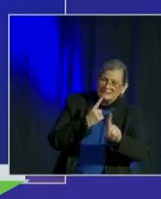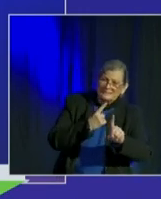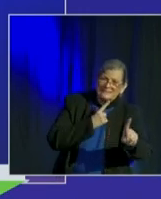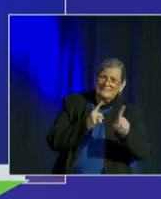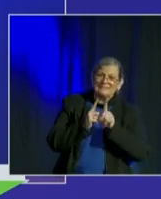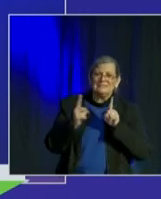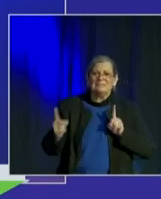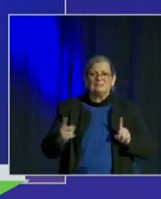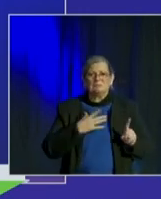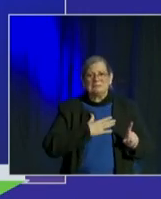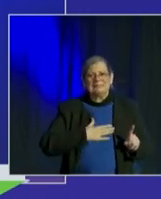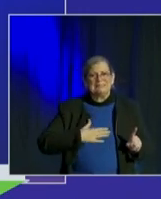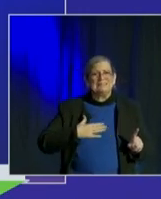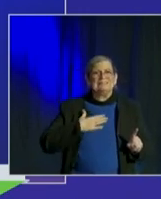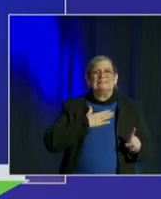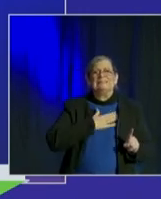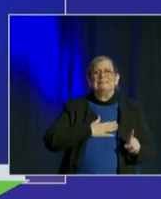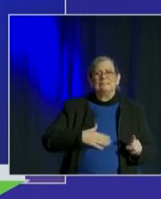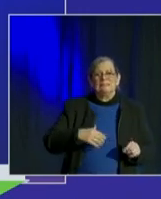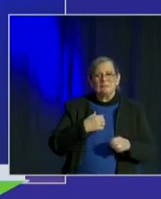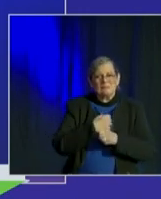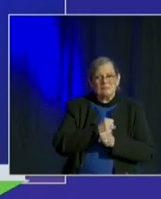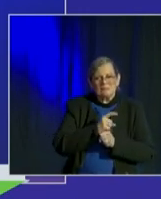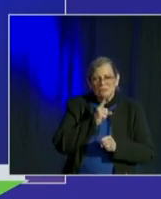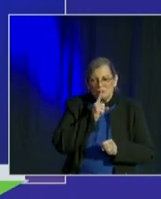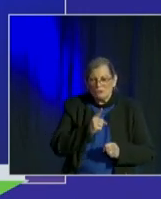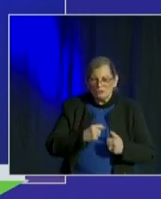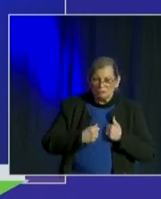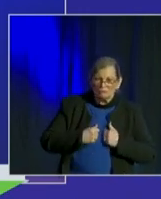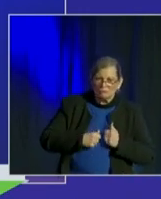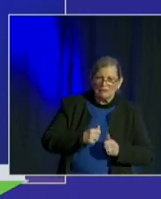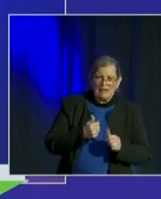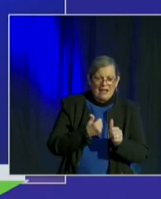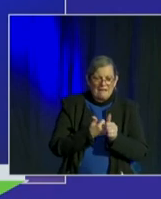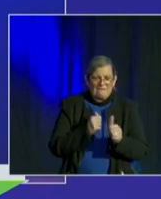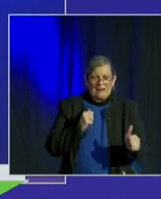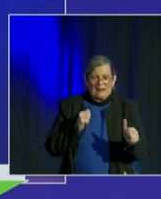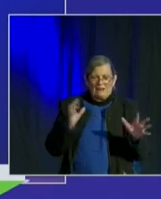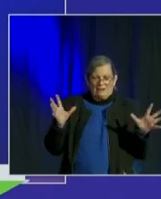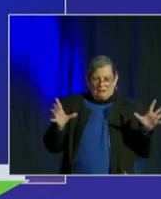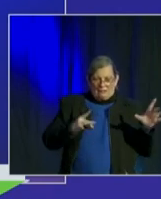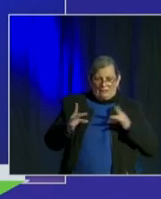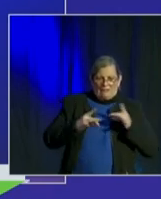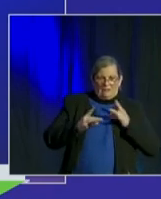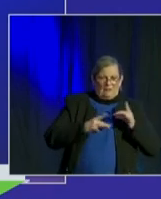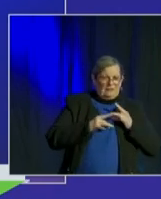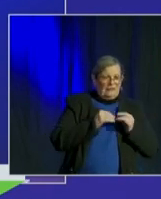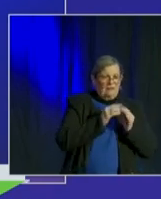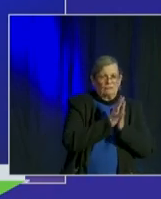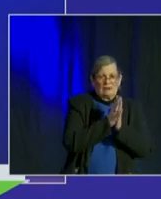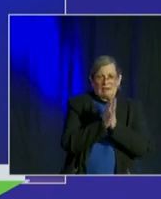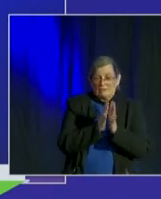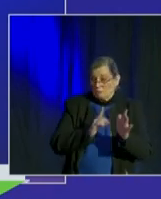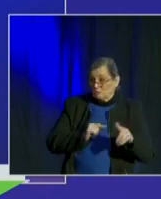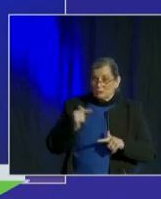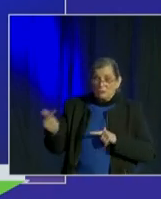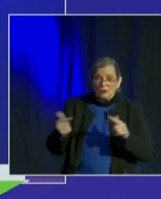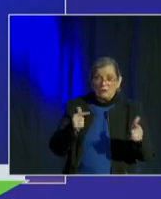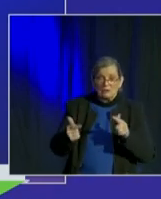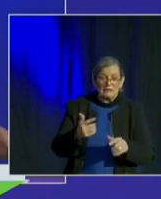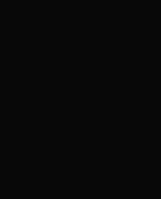distance, practice good hygiene, avoid gatherings, and when it's your turn, get vaccinated. Thank you, DC.